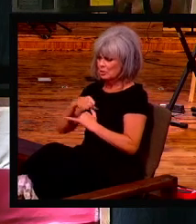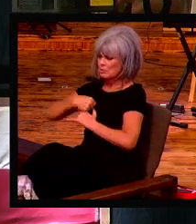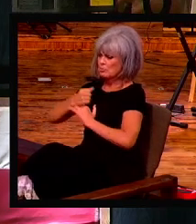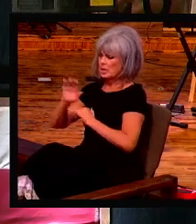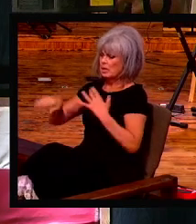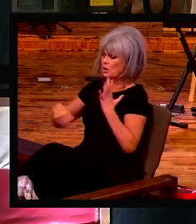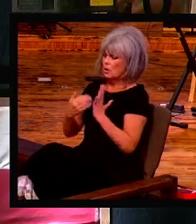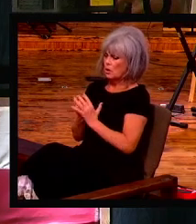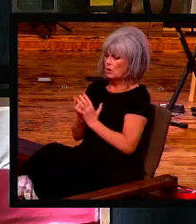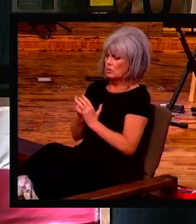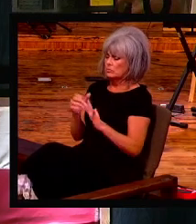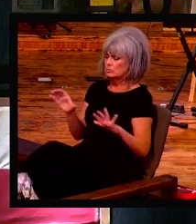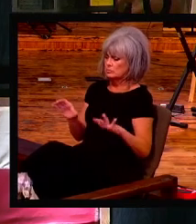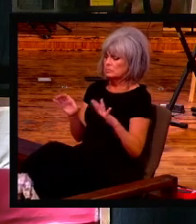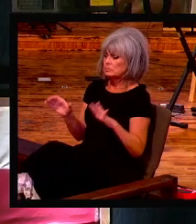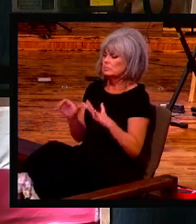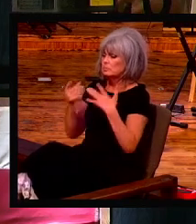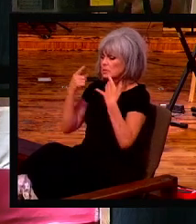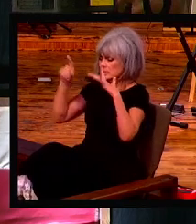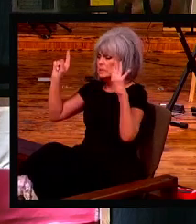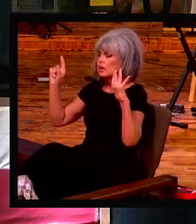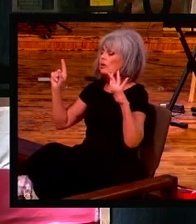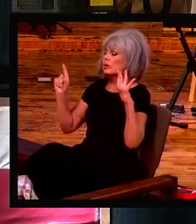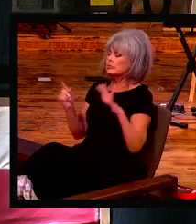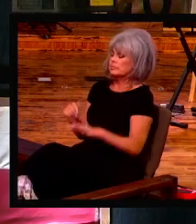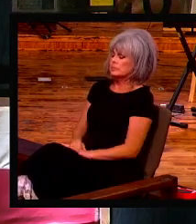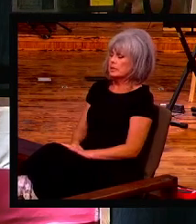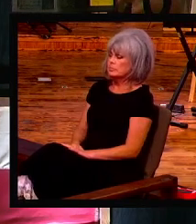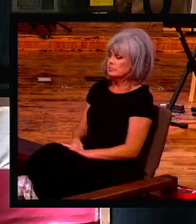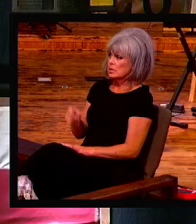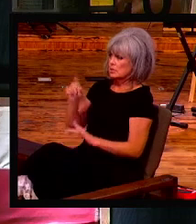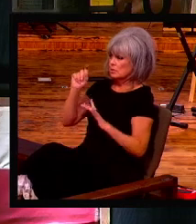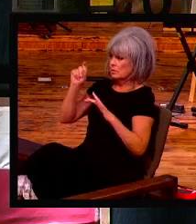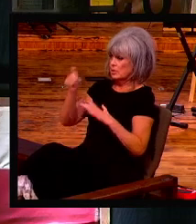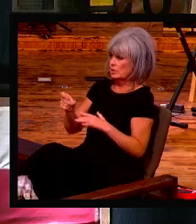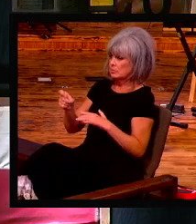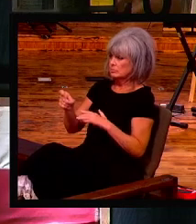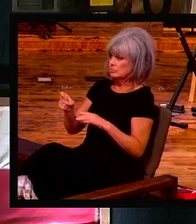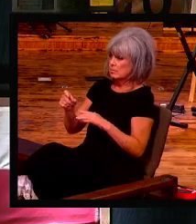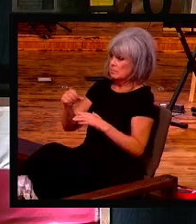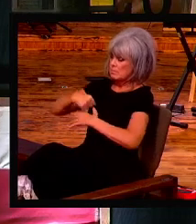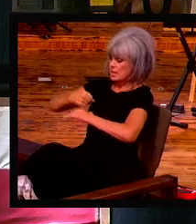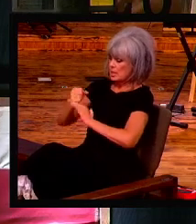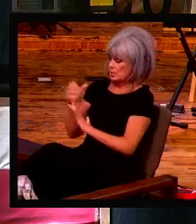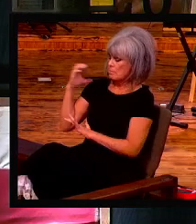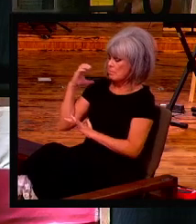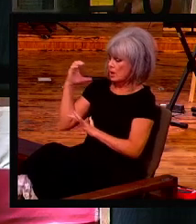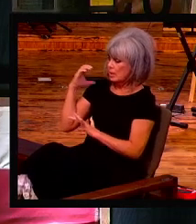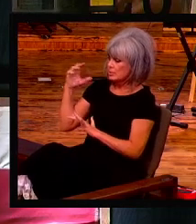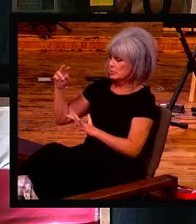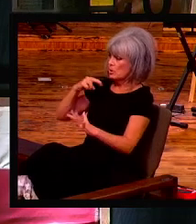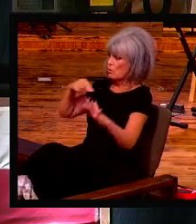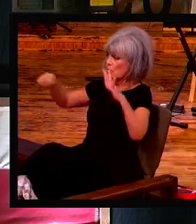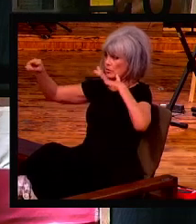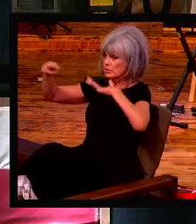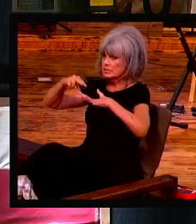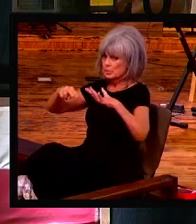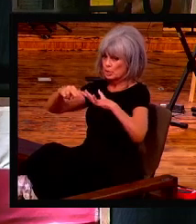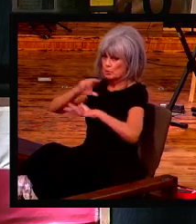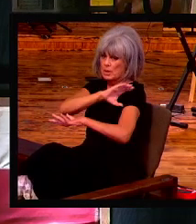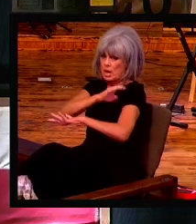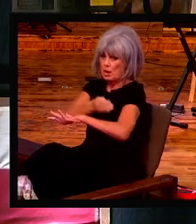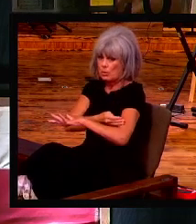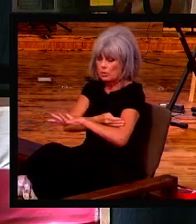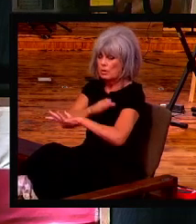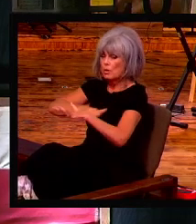him, and he made him overseer of his house and put him in charge of all that he had. From the time that he made him overseer of his house, in his house,